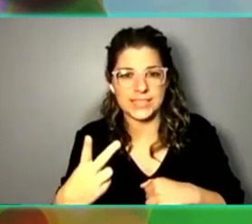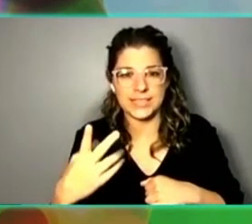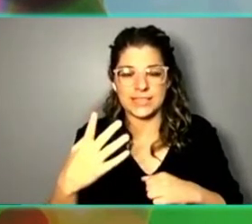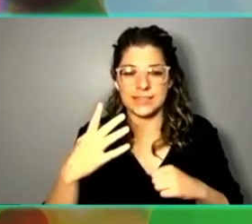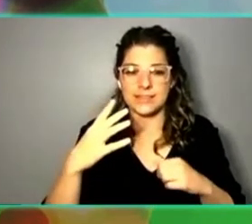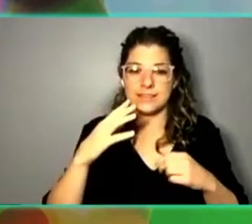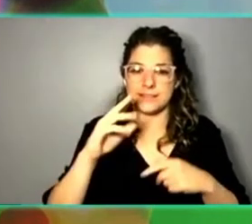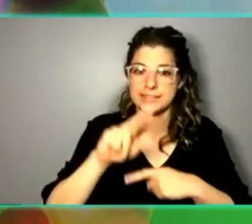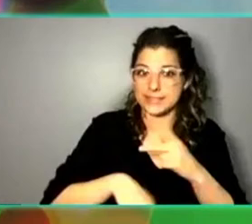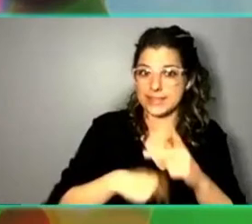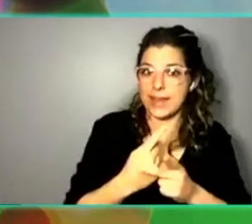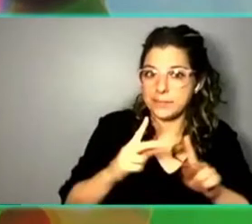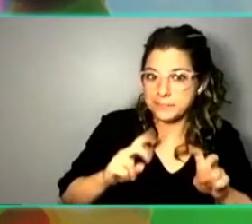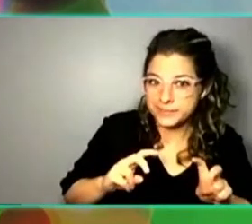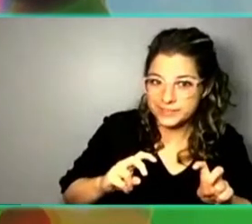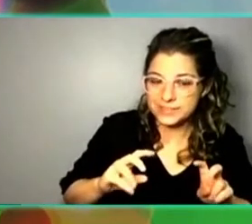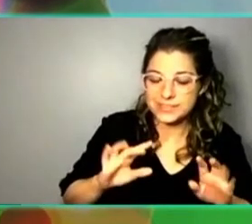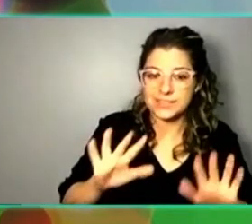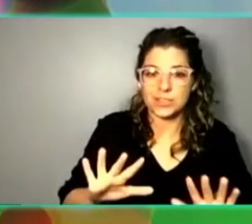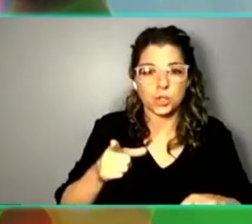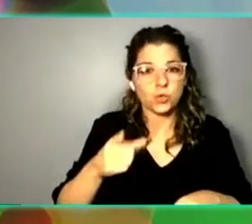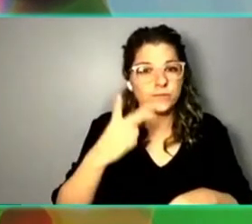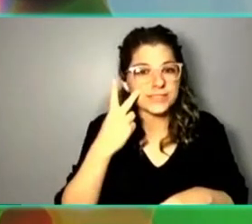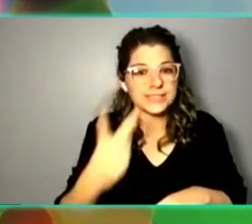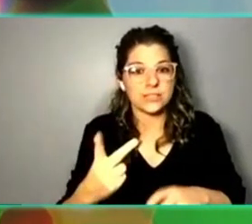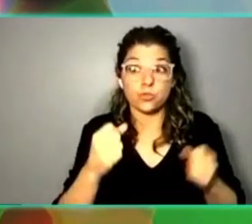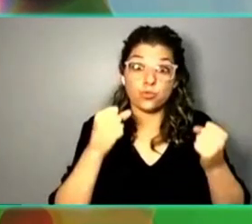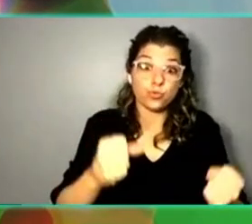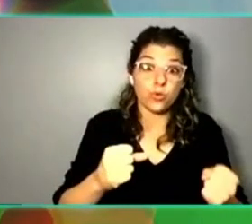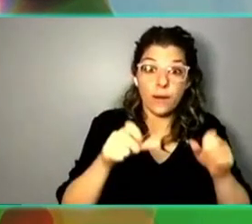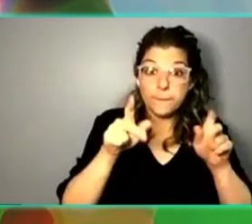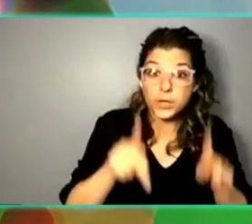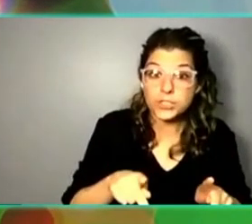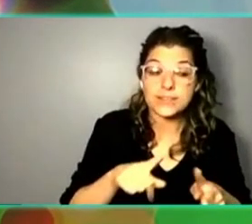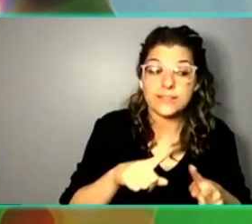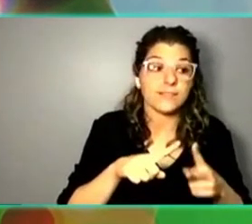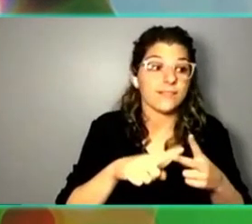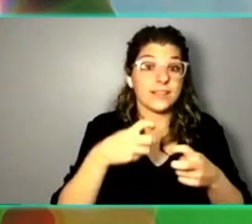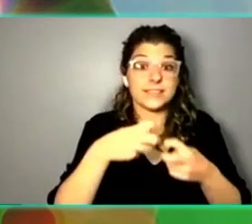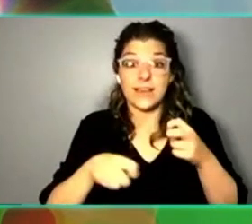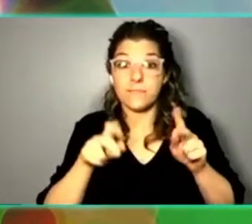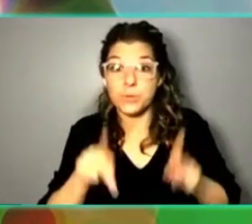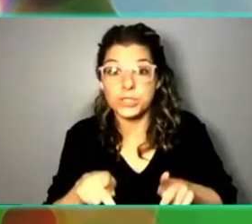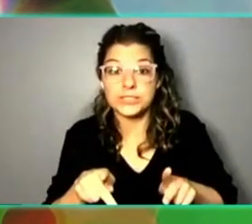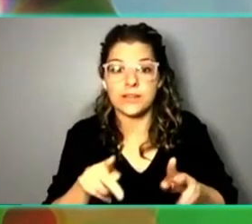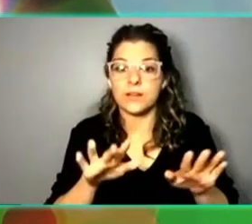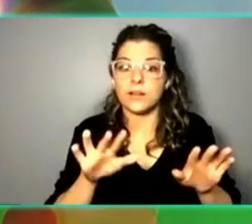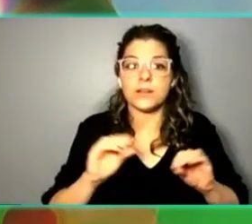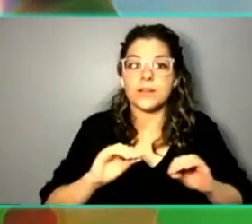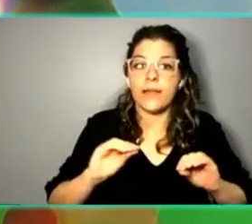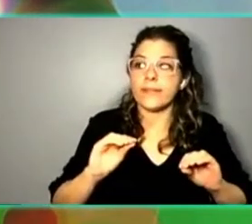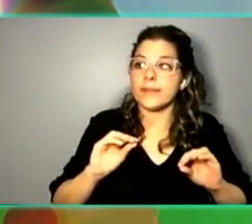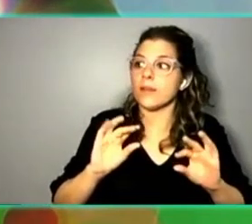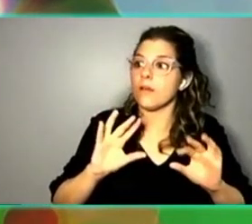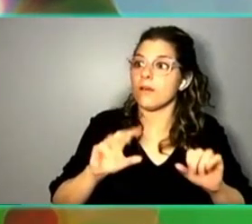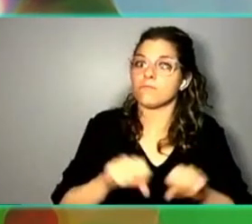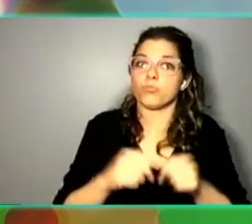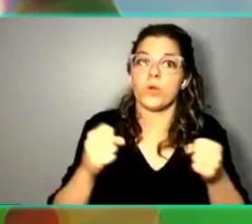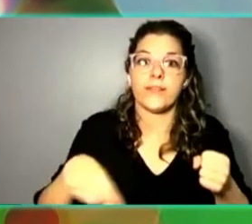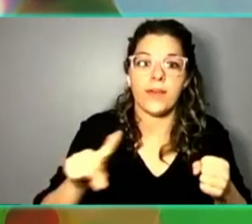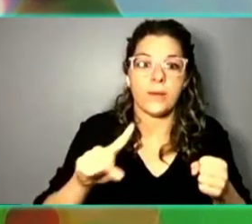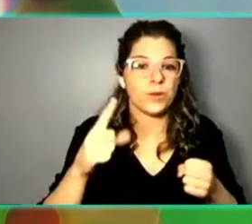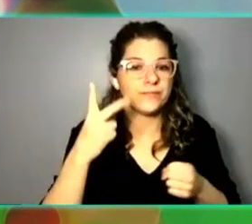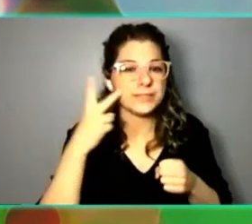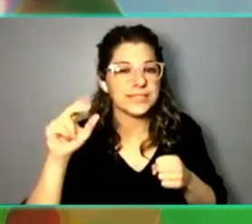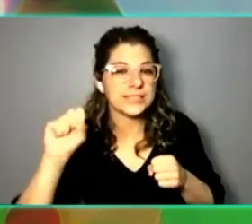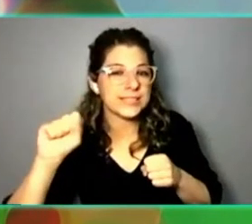types, you know what I mean? Like you've seen the strong person, the tough person who nothing can penetrate. We've seen the sassy, you